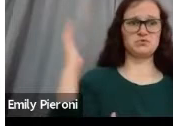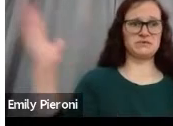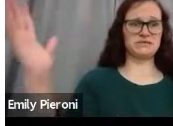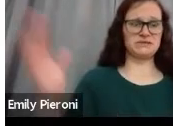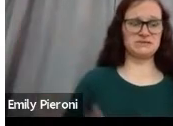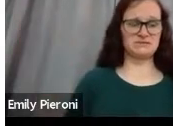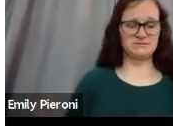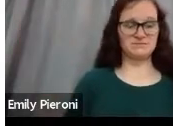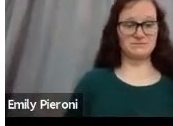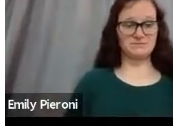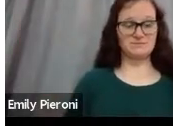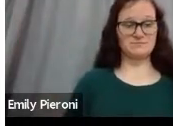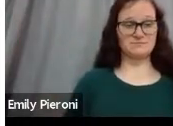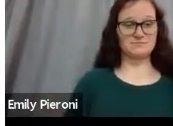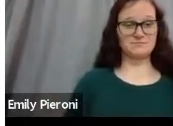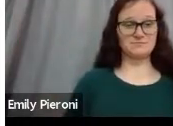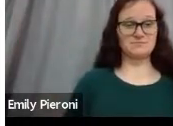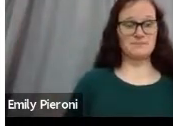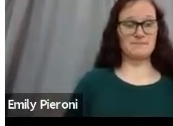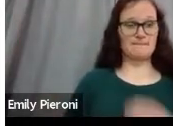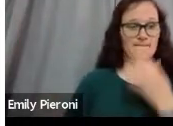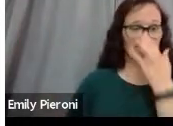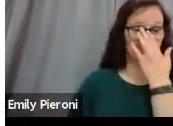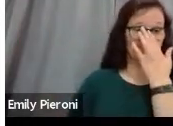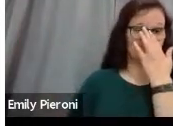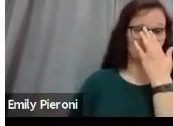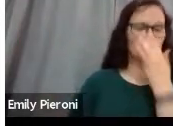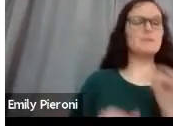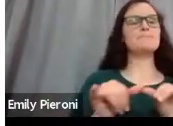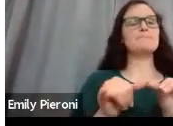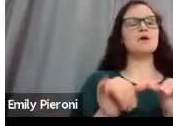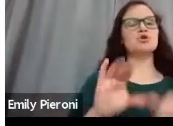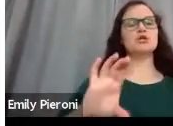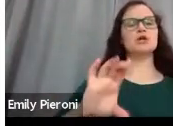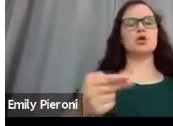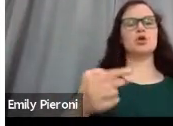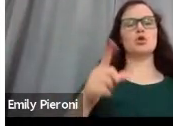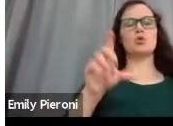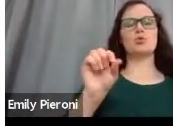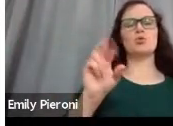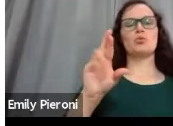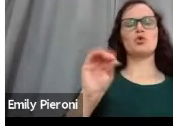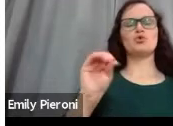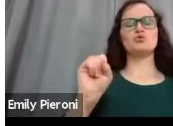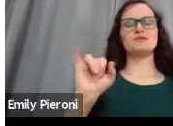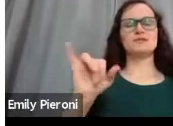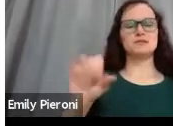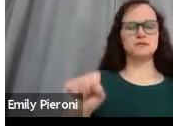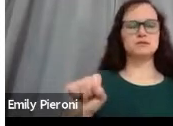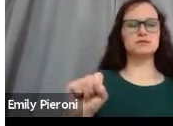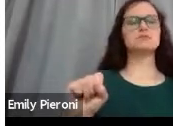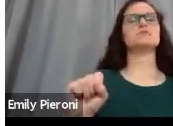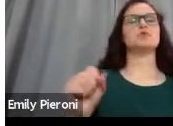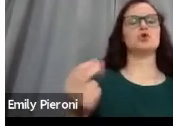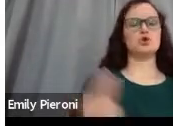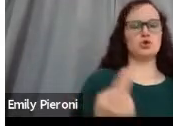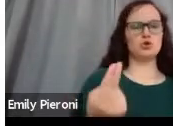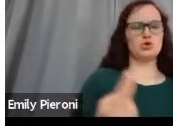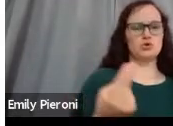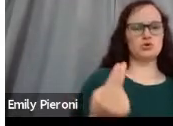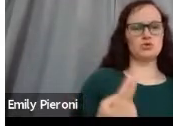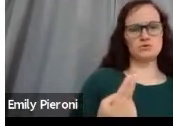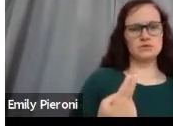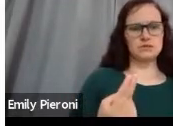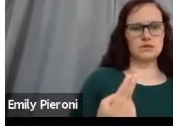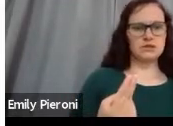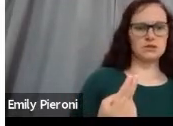We were measuring chlorosis using handheld devices, and we were taking measurements with tree measurements